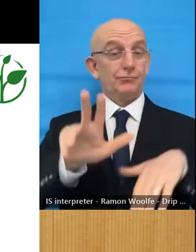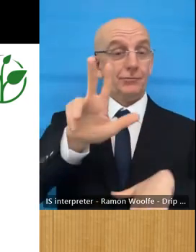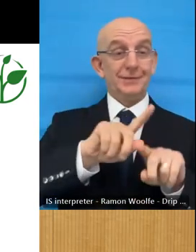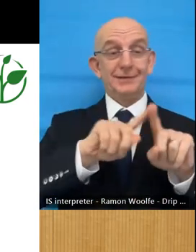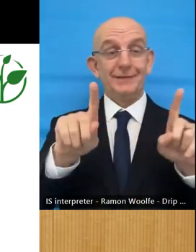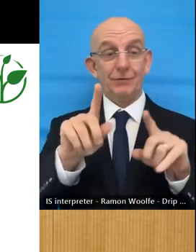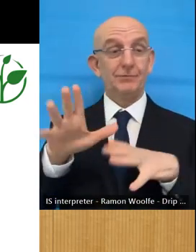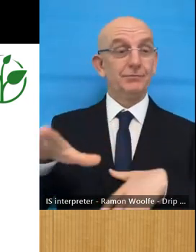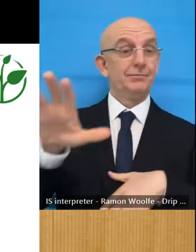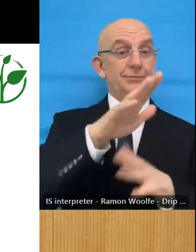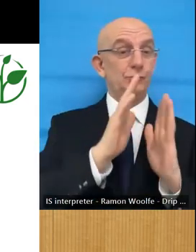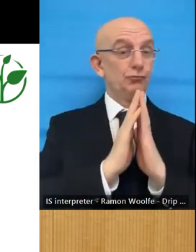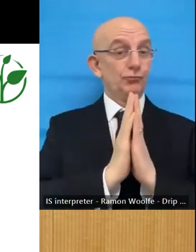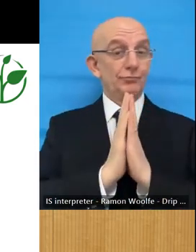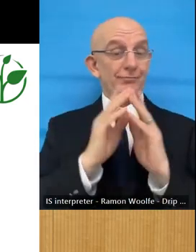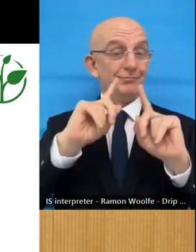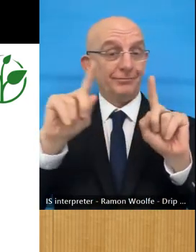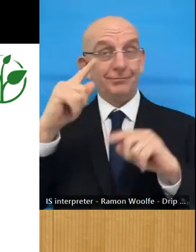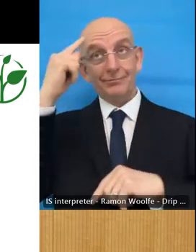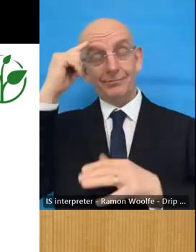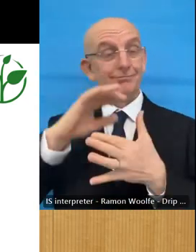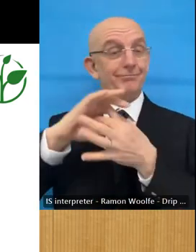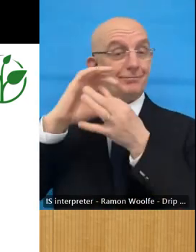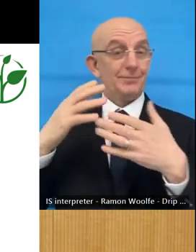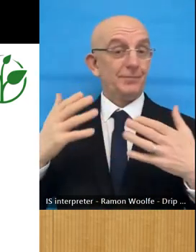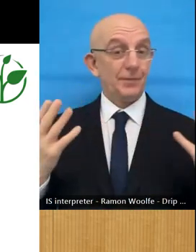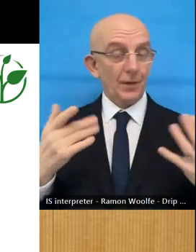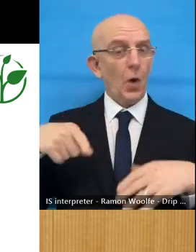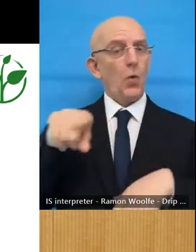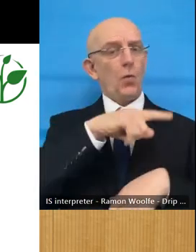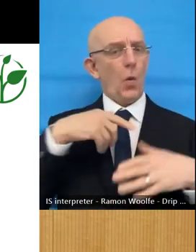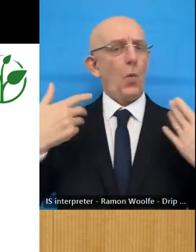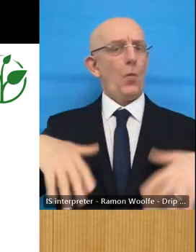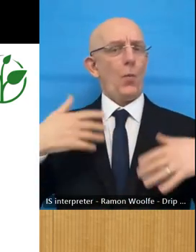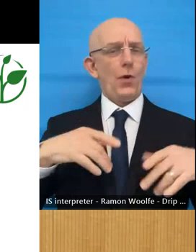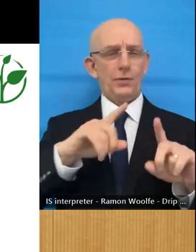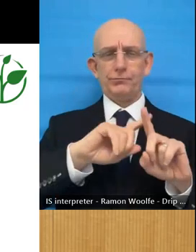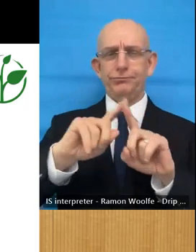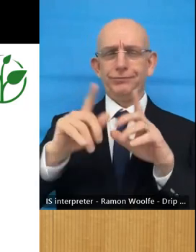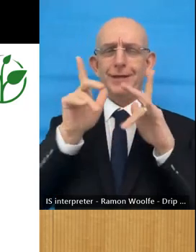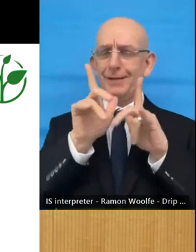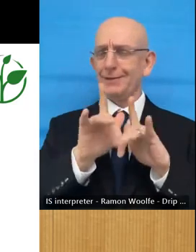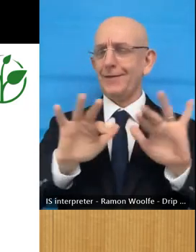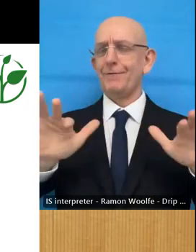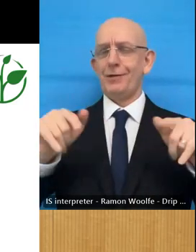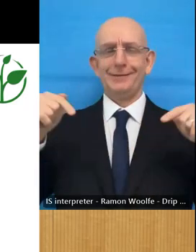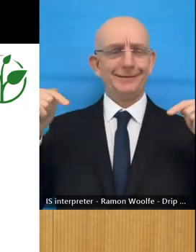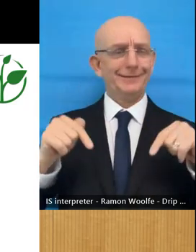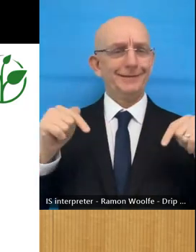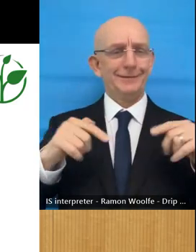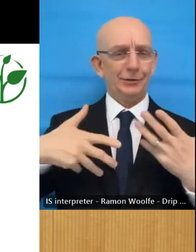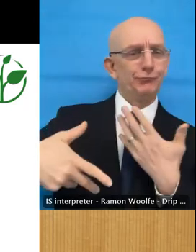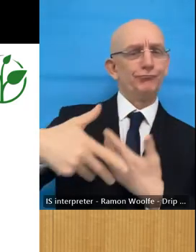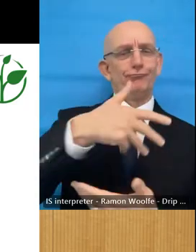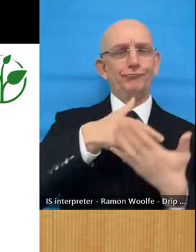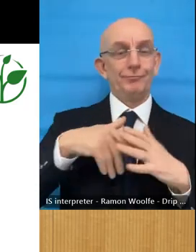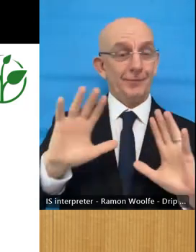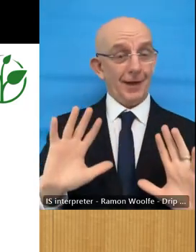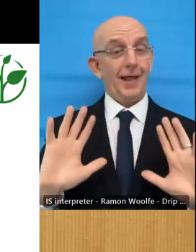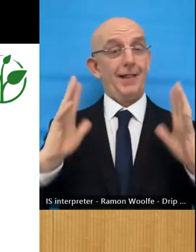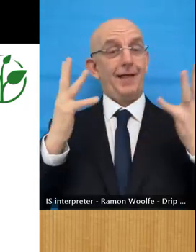embracing the diversity in the world. The SZU spirit can always be felt, both in the respect and in the